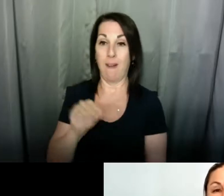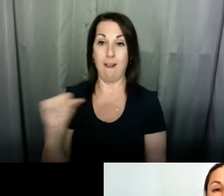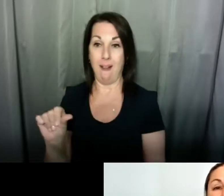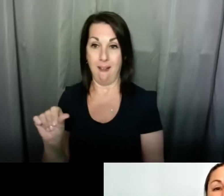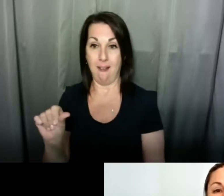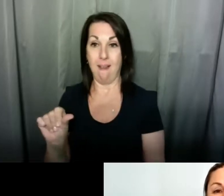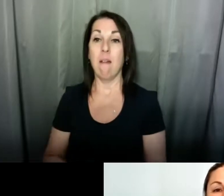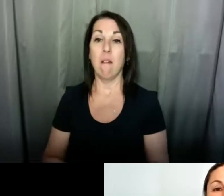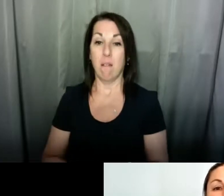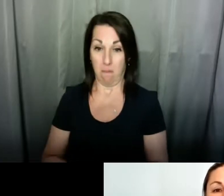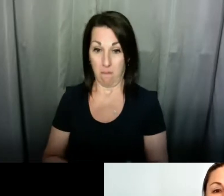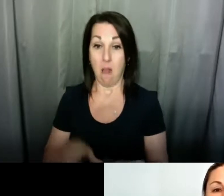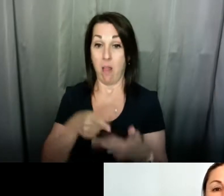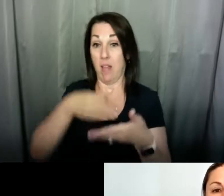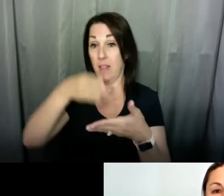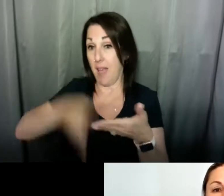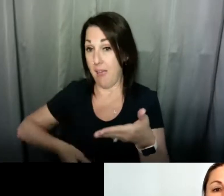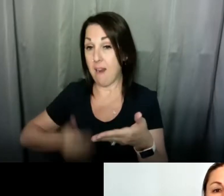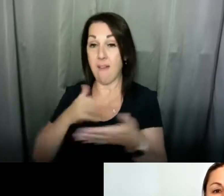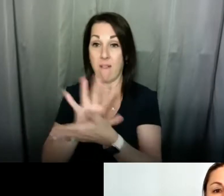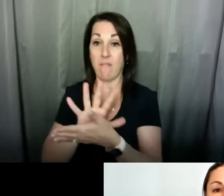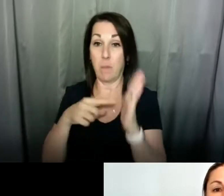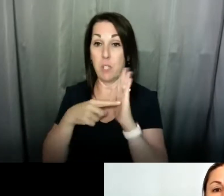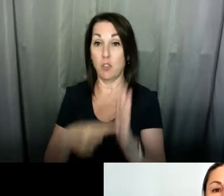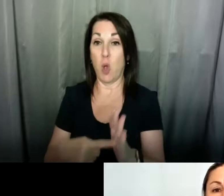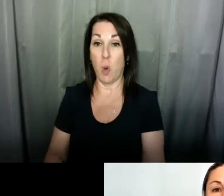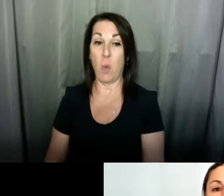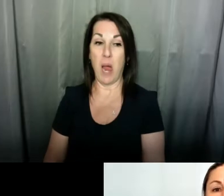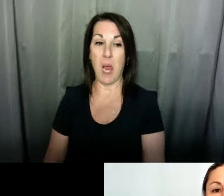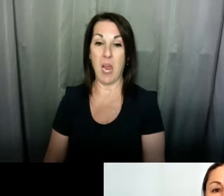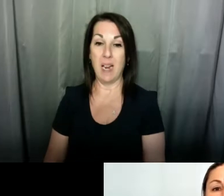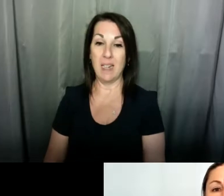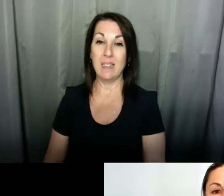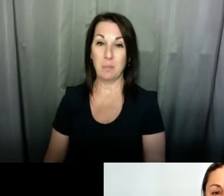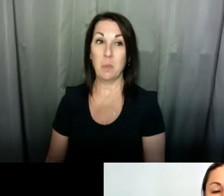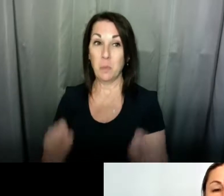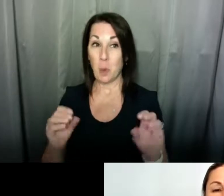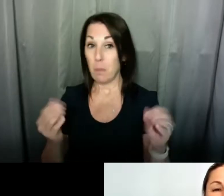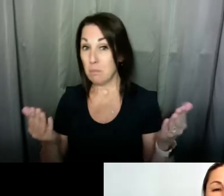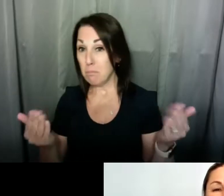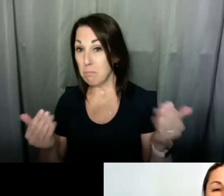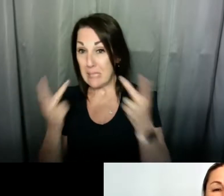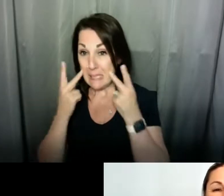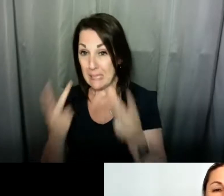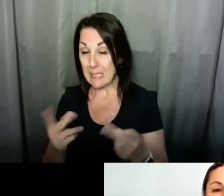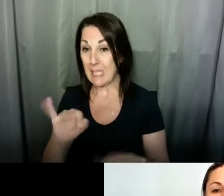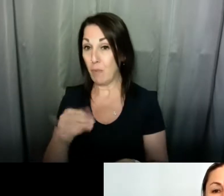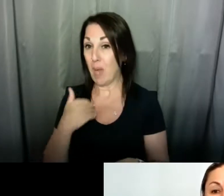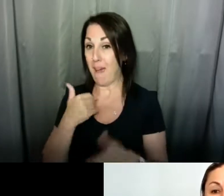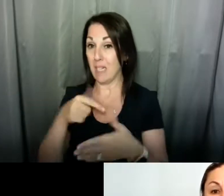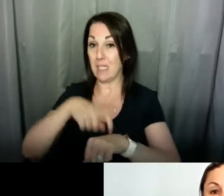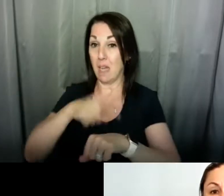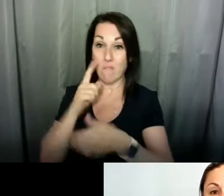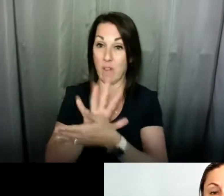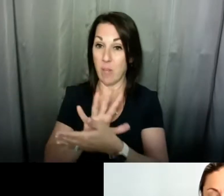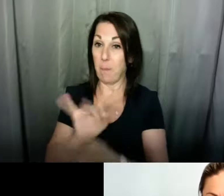And then at the end, I have a little film to show you. So let's see if we have time for the film. If not,